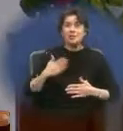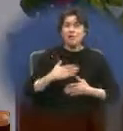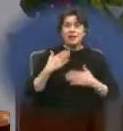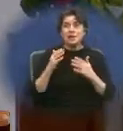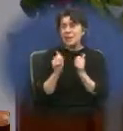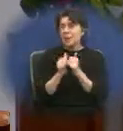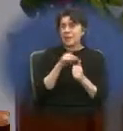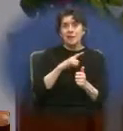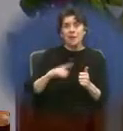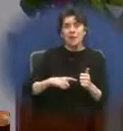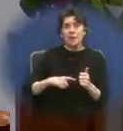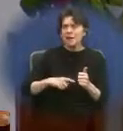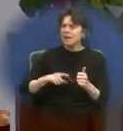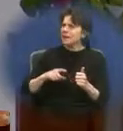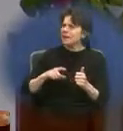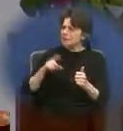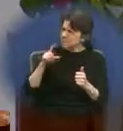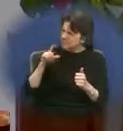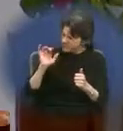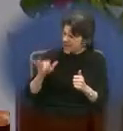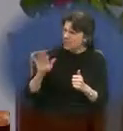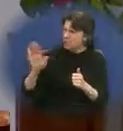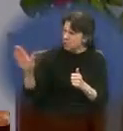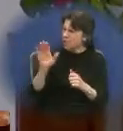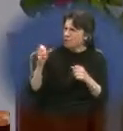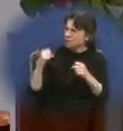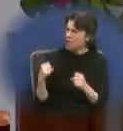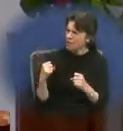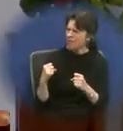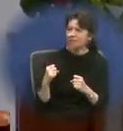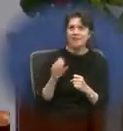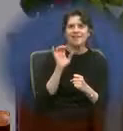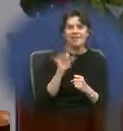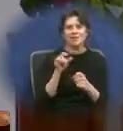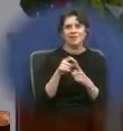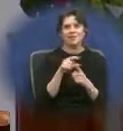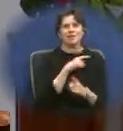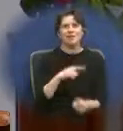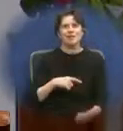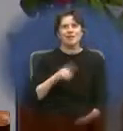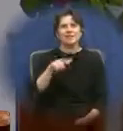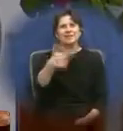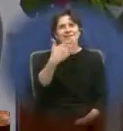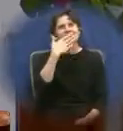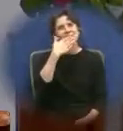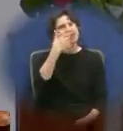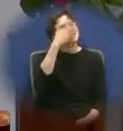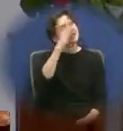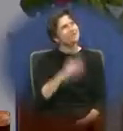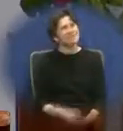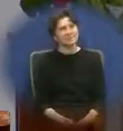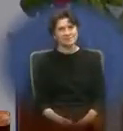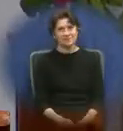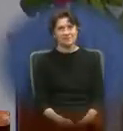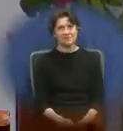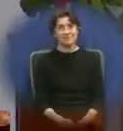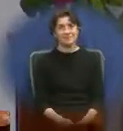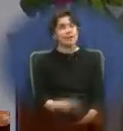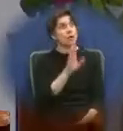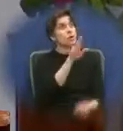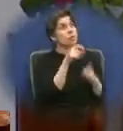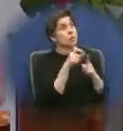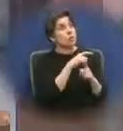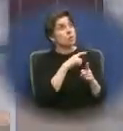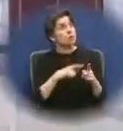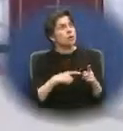the Lord must be your strength. The word of the Lord. Thanks be to God. Your words, Lord, are